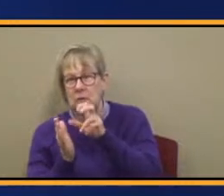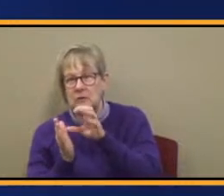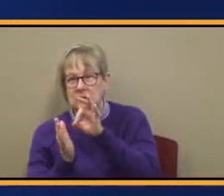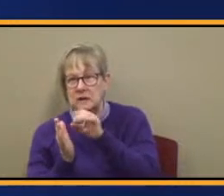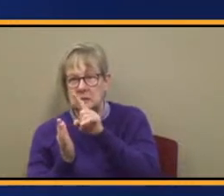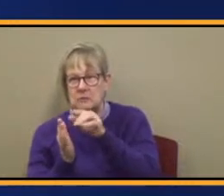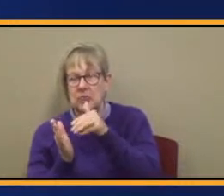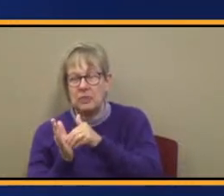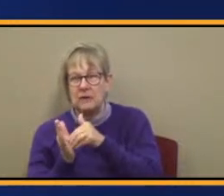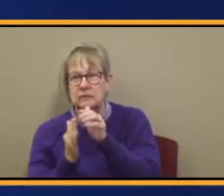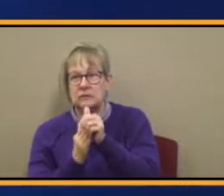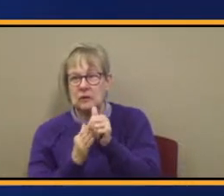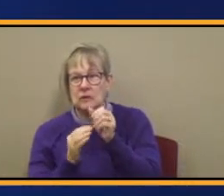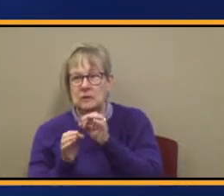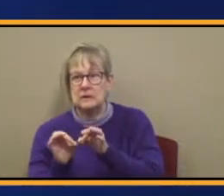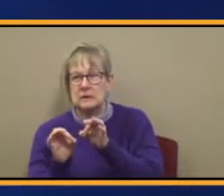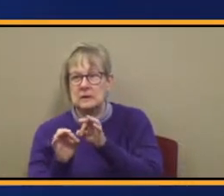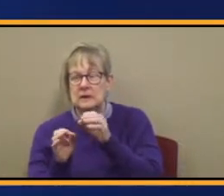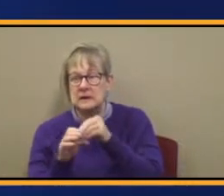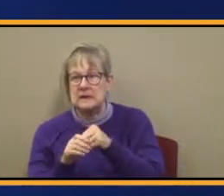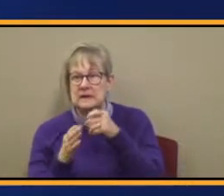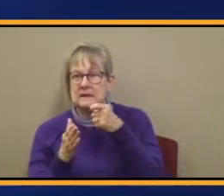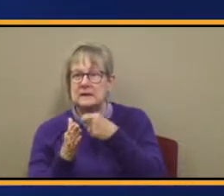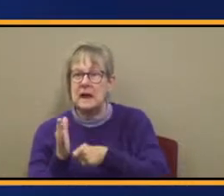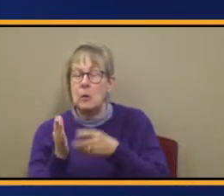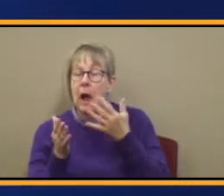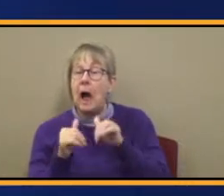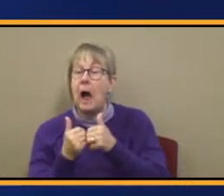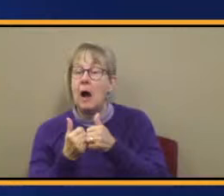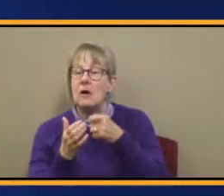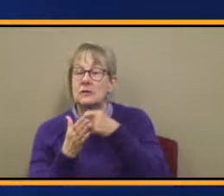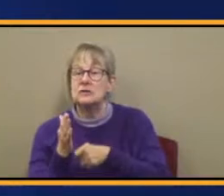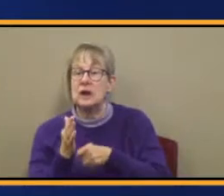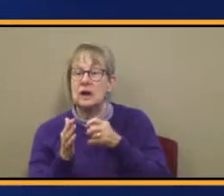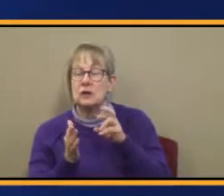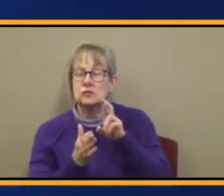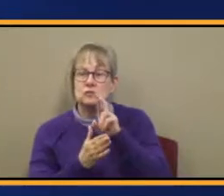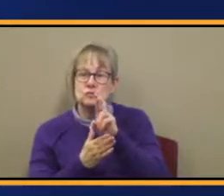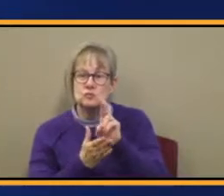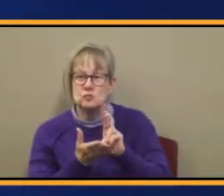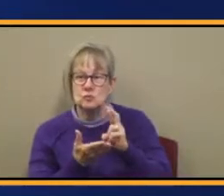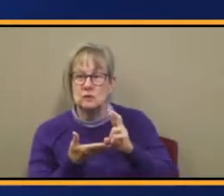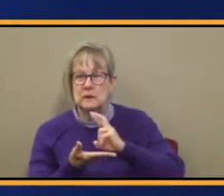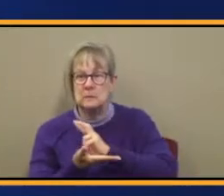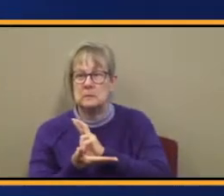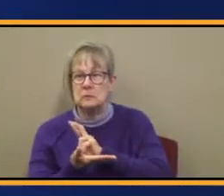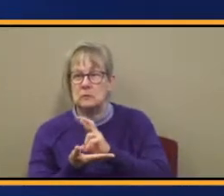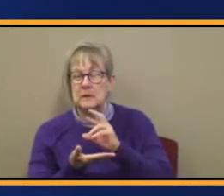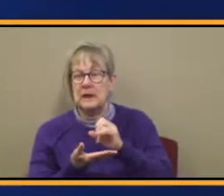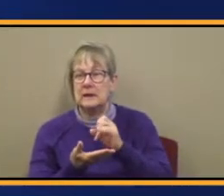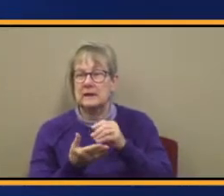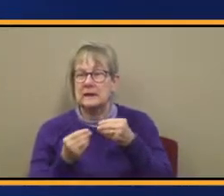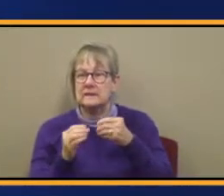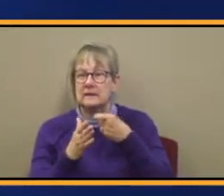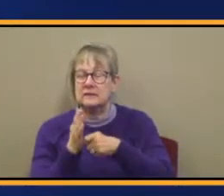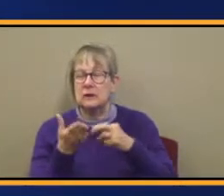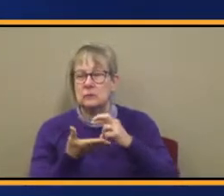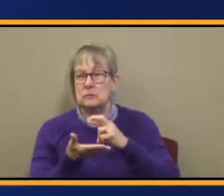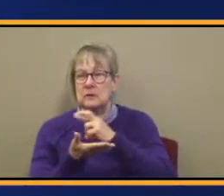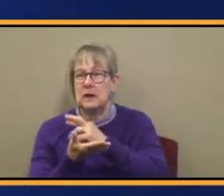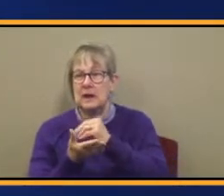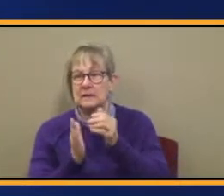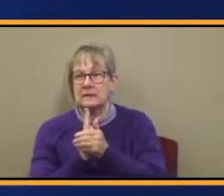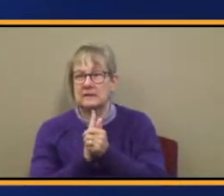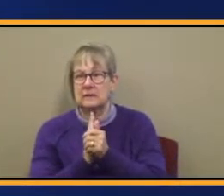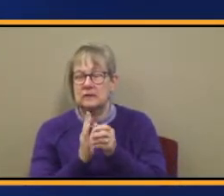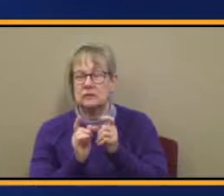$3,391,000 in the form of a property tax rebate, a development fee rebate, construction materials, sales tax rebate, and a skills